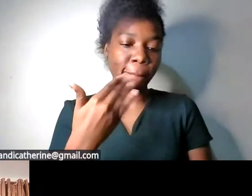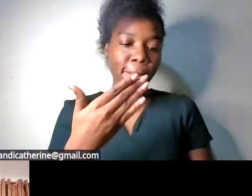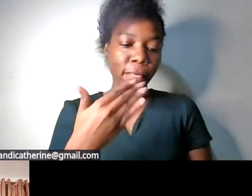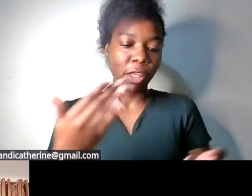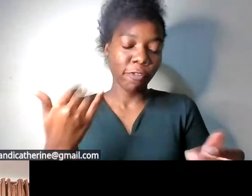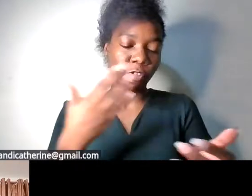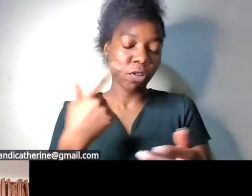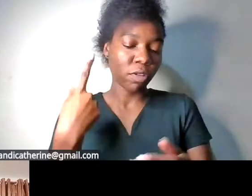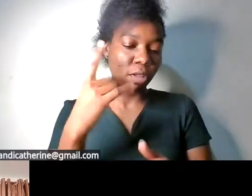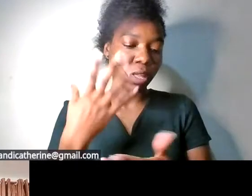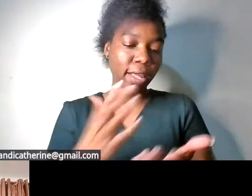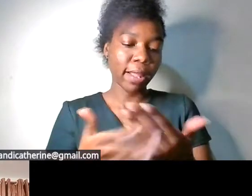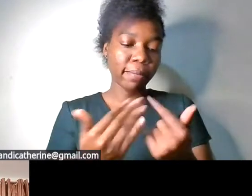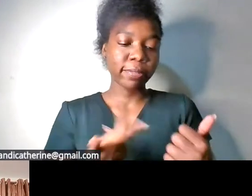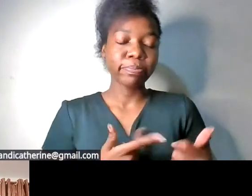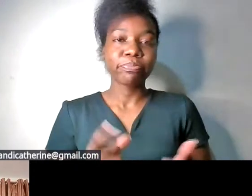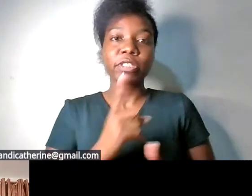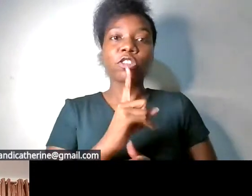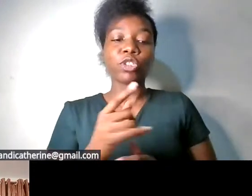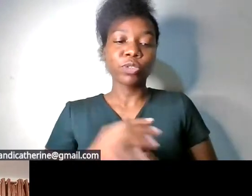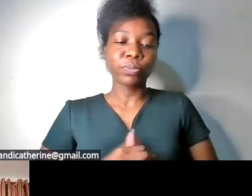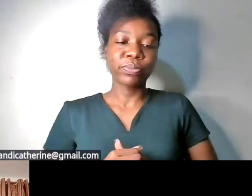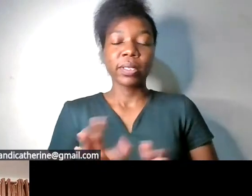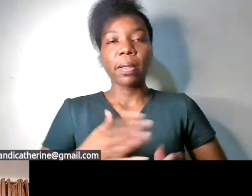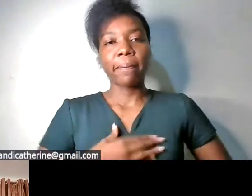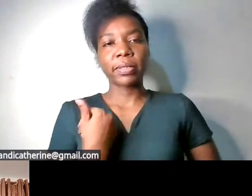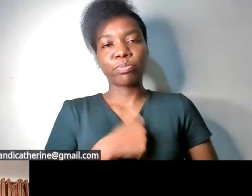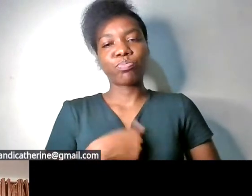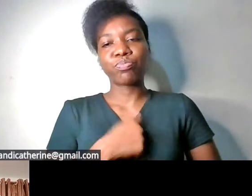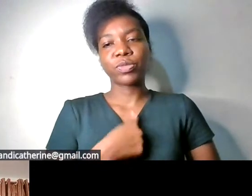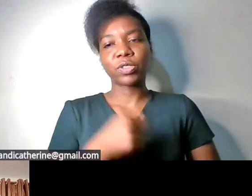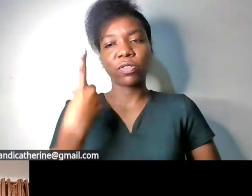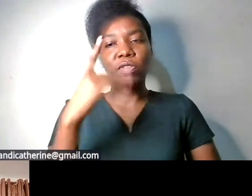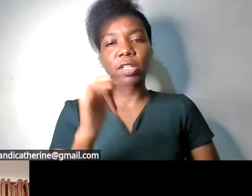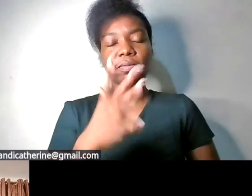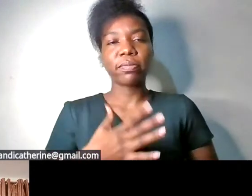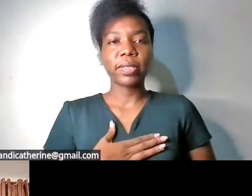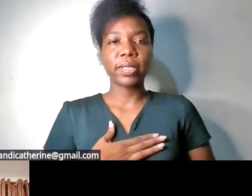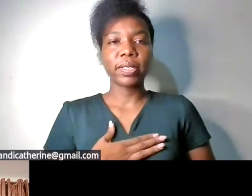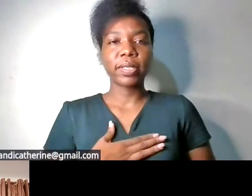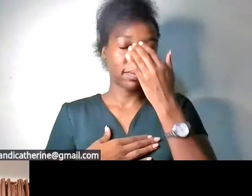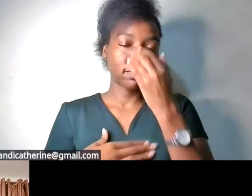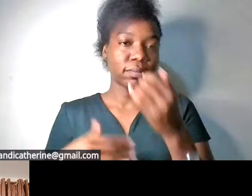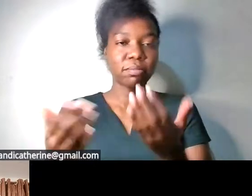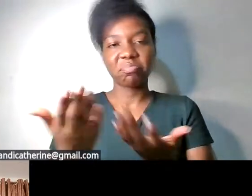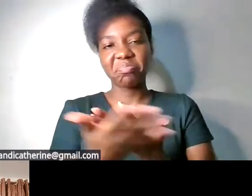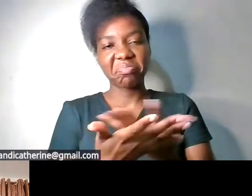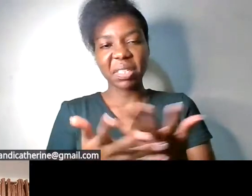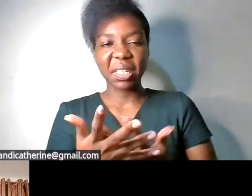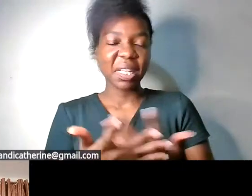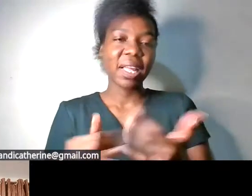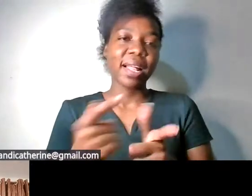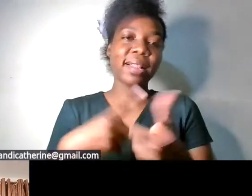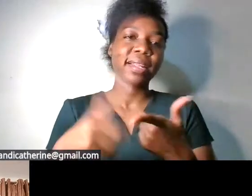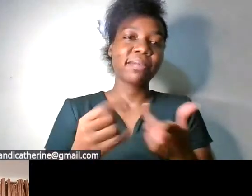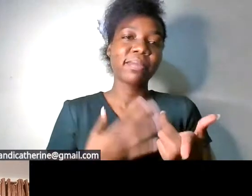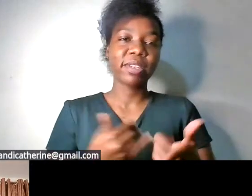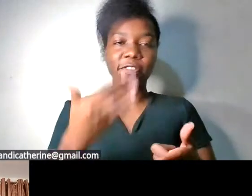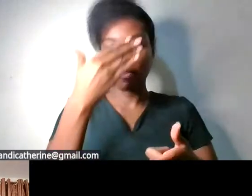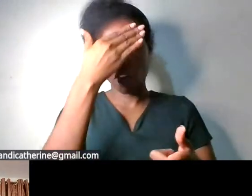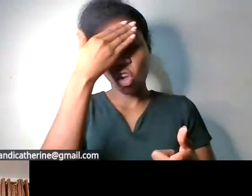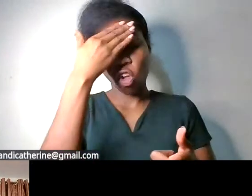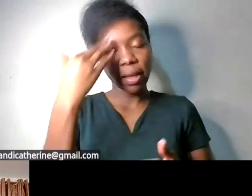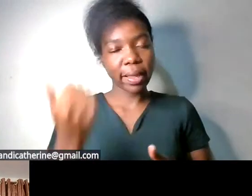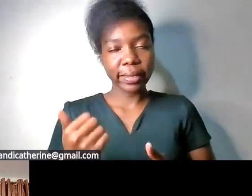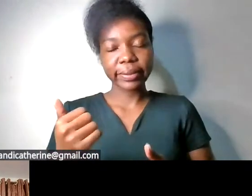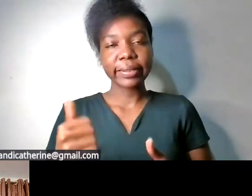you. So, yeah, I apologize for that. I sort of got engaged into something and forgot to just say to go live